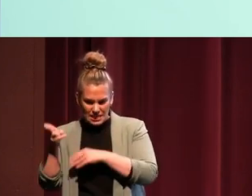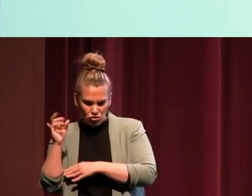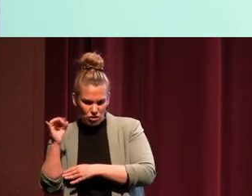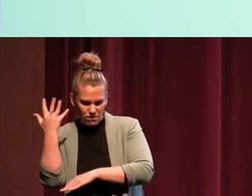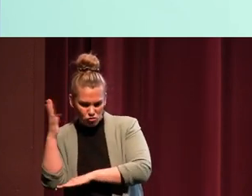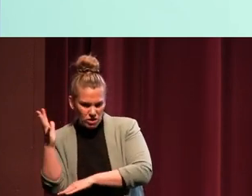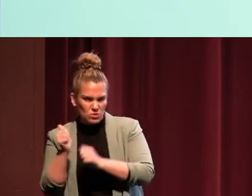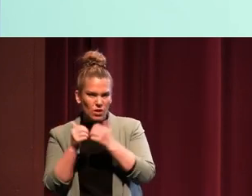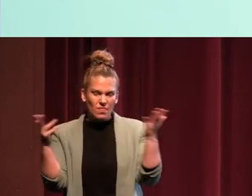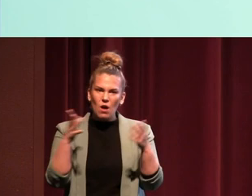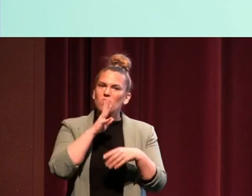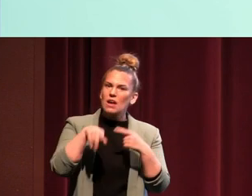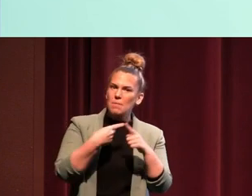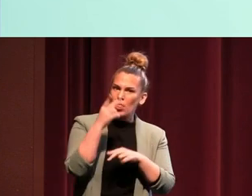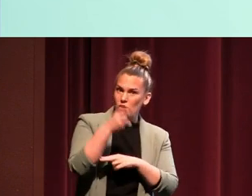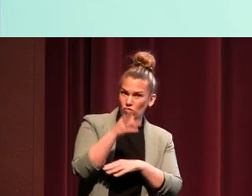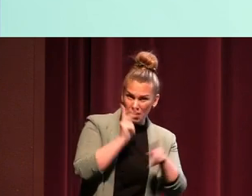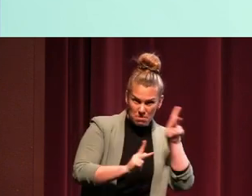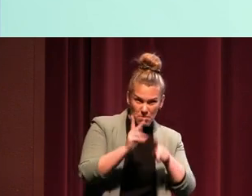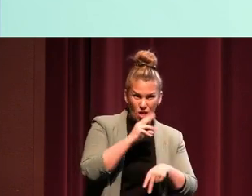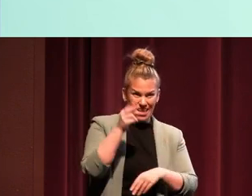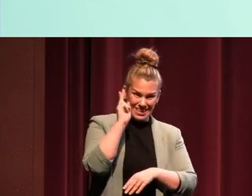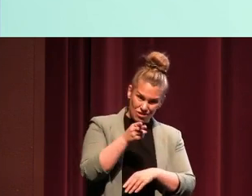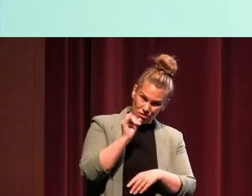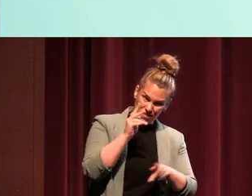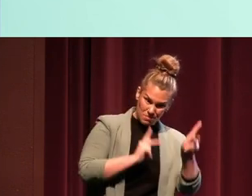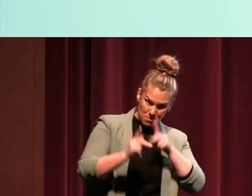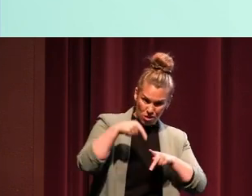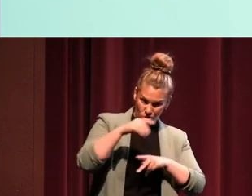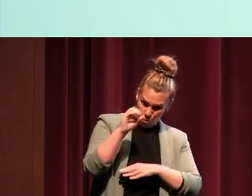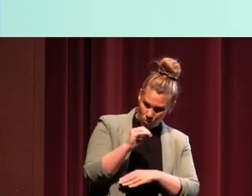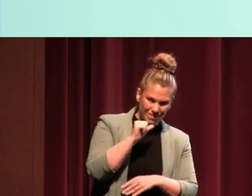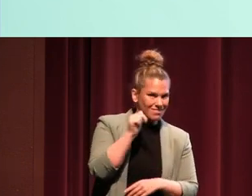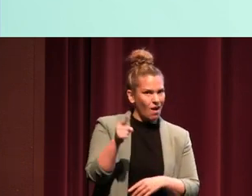of people in Eastern Oregon hasn't always been pleasant. So John Charles Fremont.